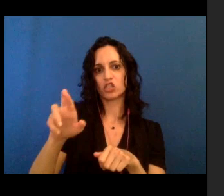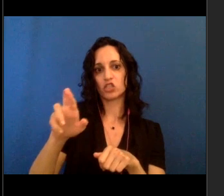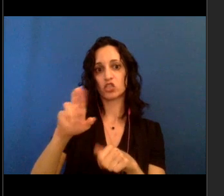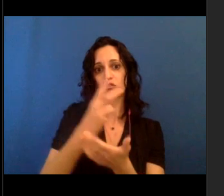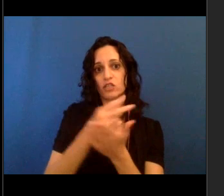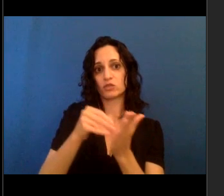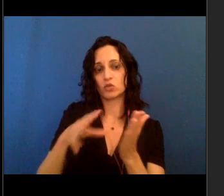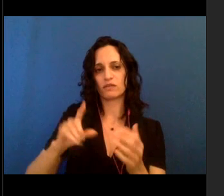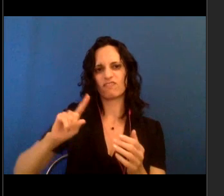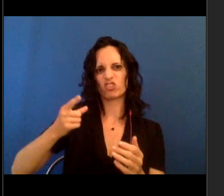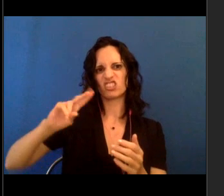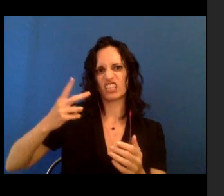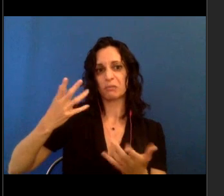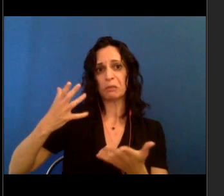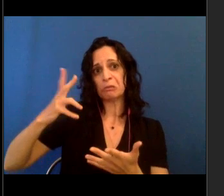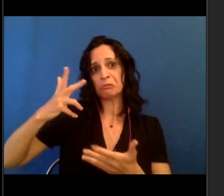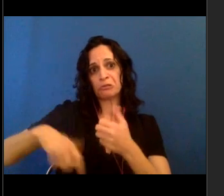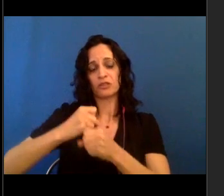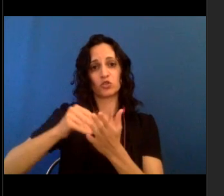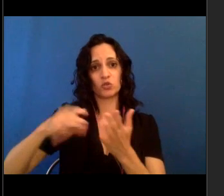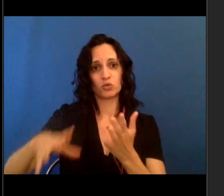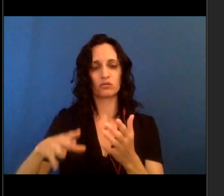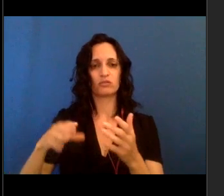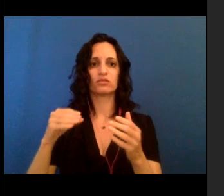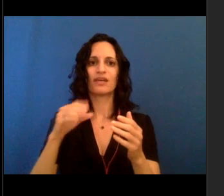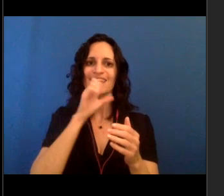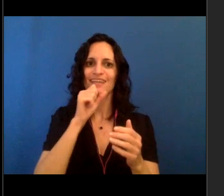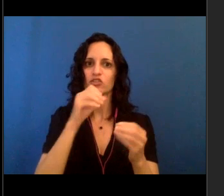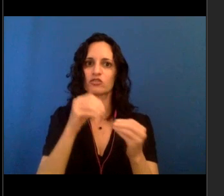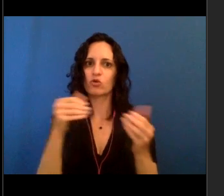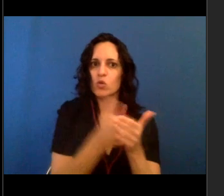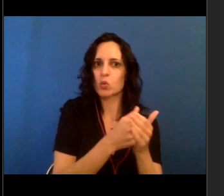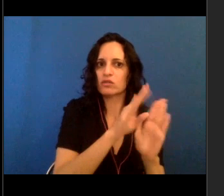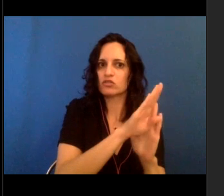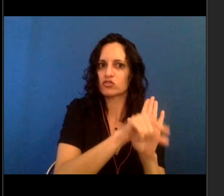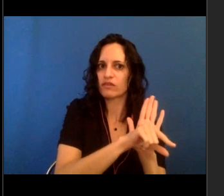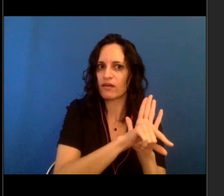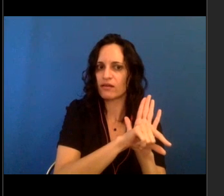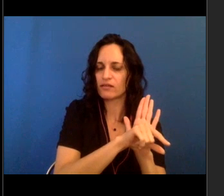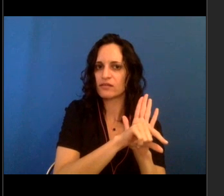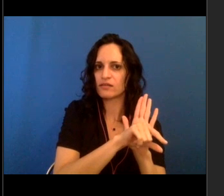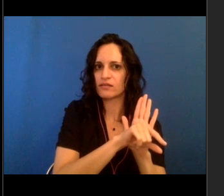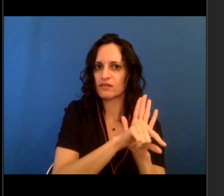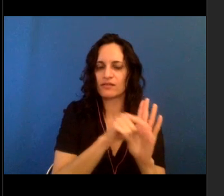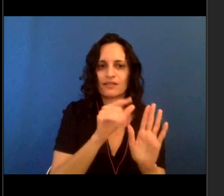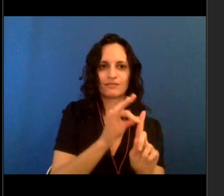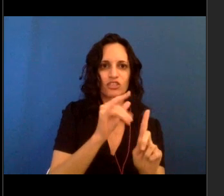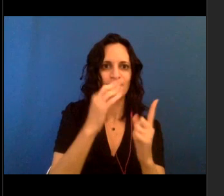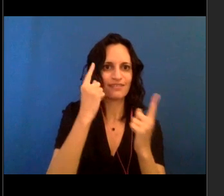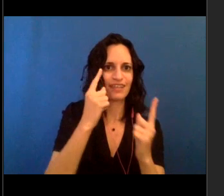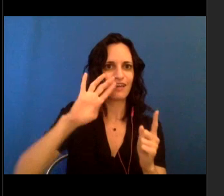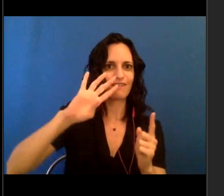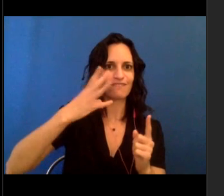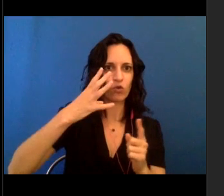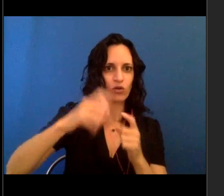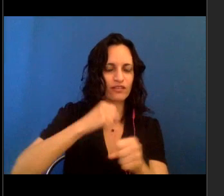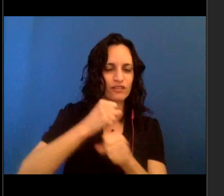third year students, are going to be closer in age to undergraduates, especially if we think like a fourth or fifth year senior